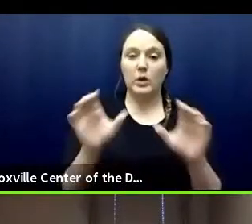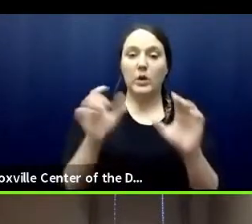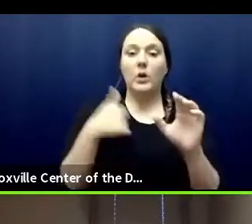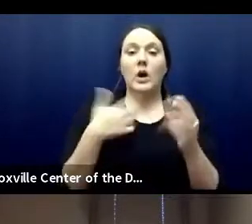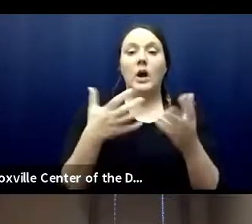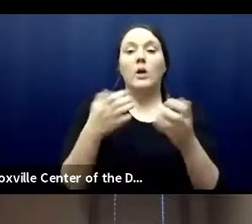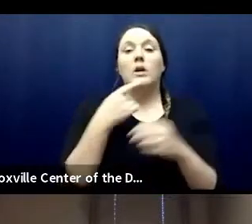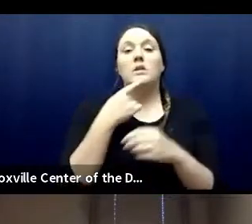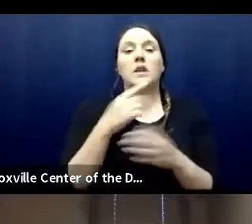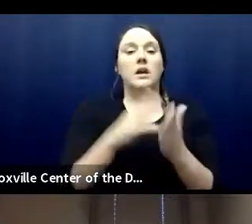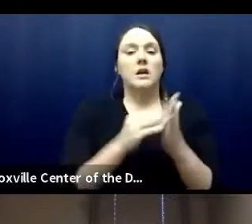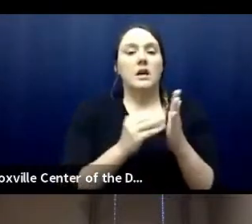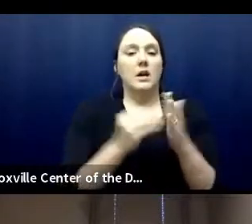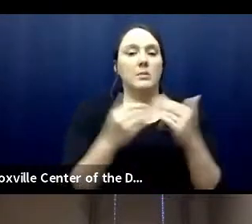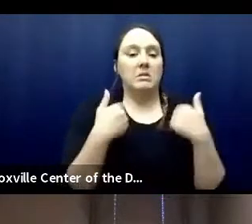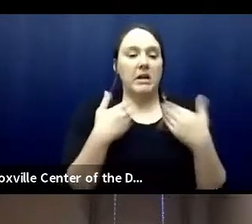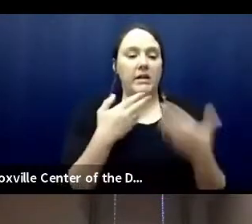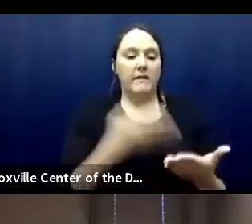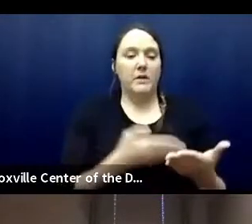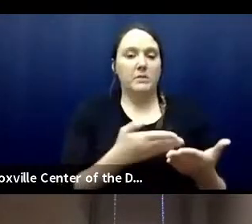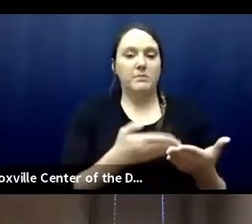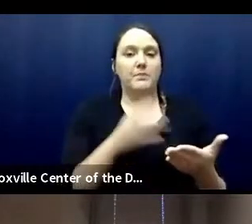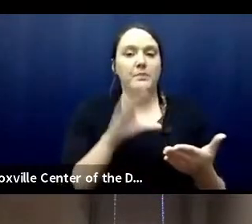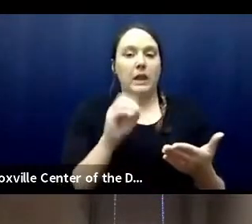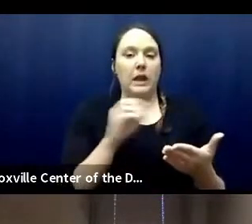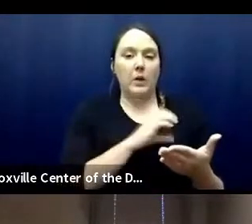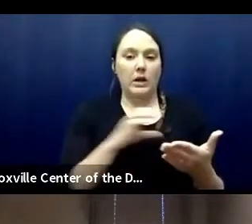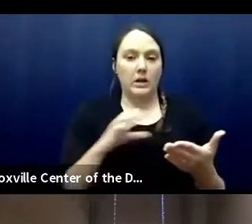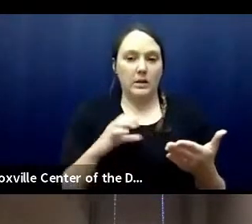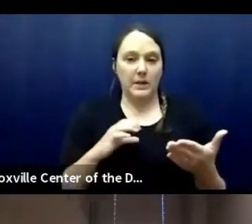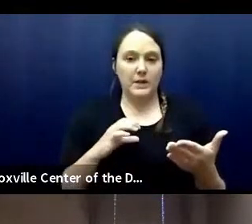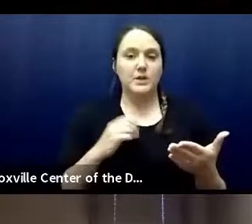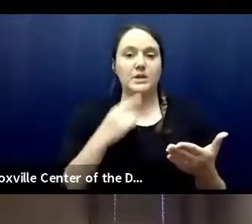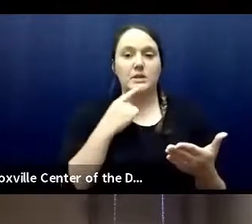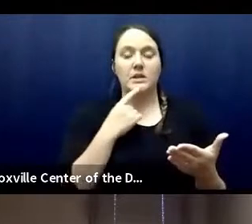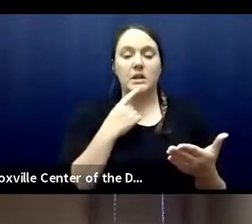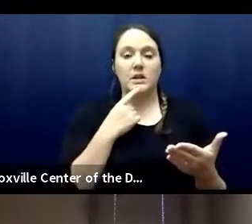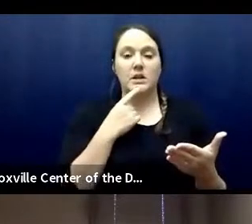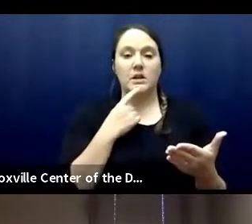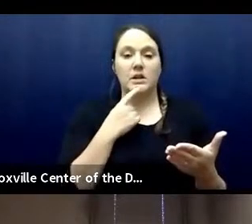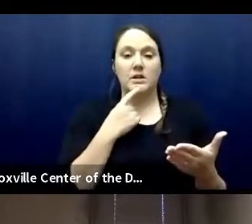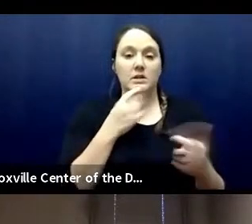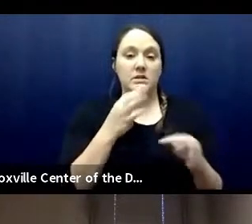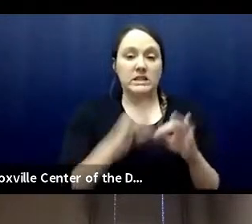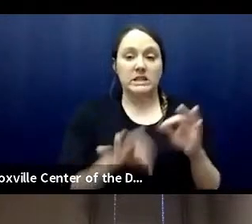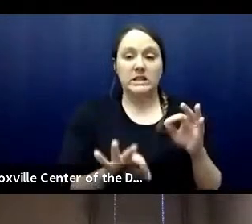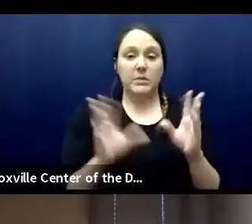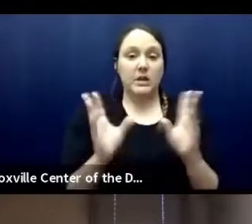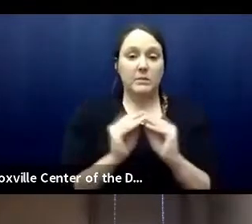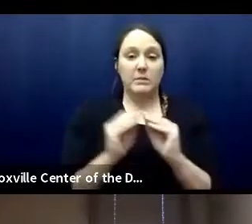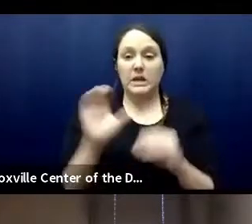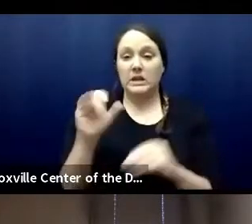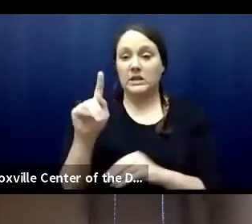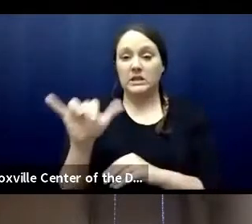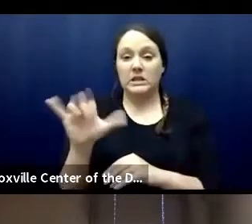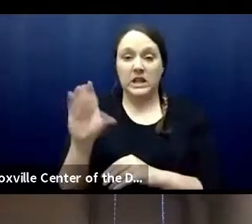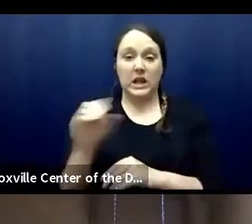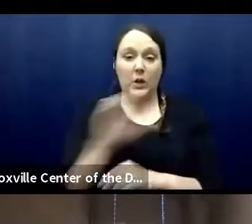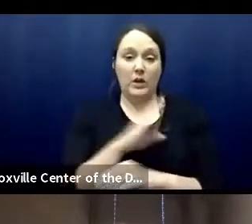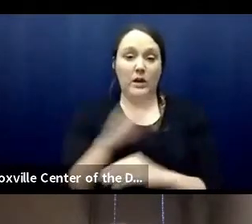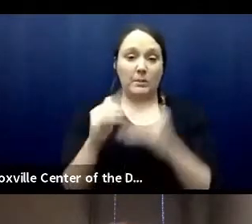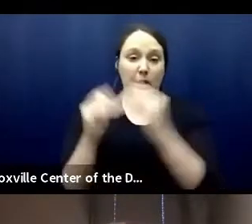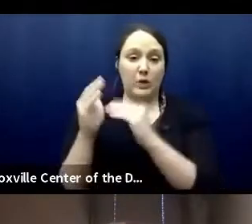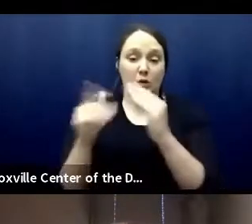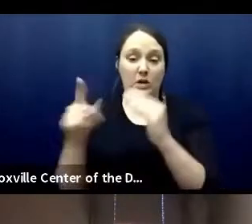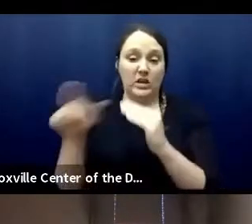to say the copy I have in front of me of the county commission says it's simply they're going to meet at the city county building. So they're not